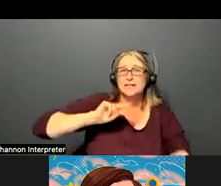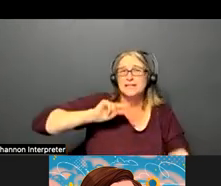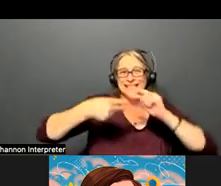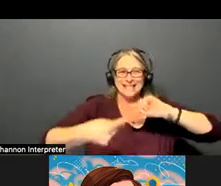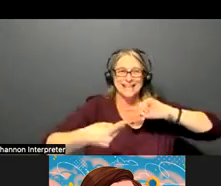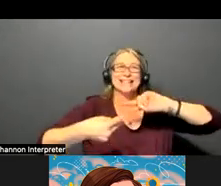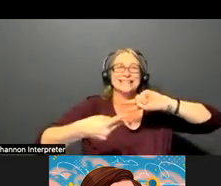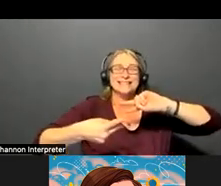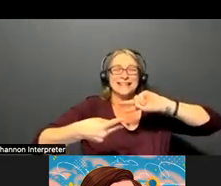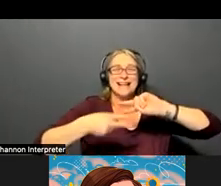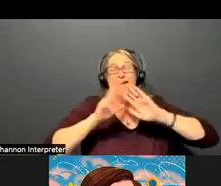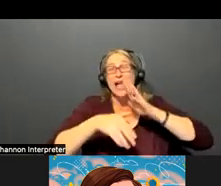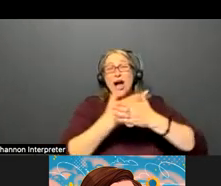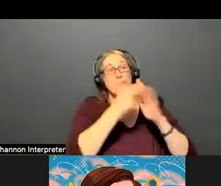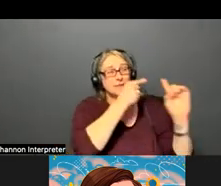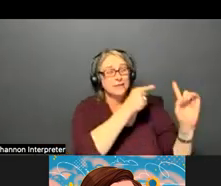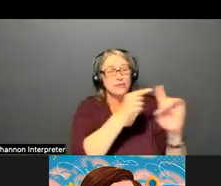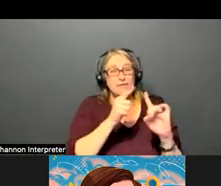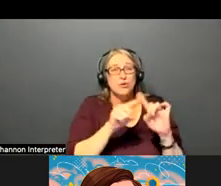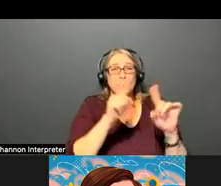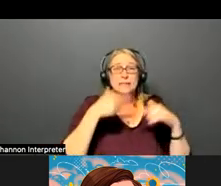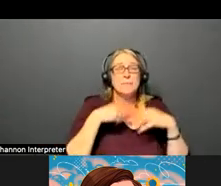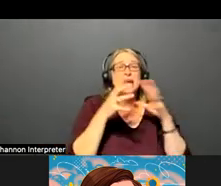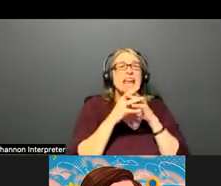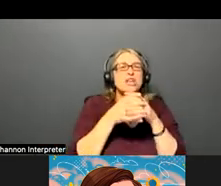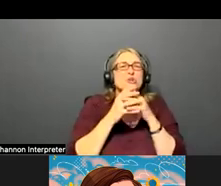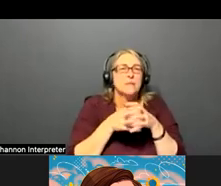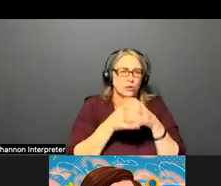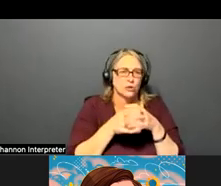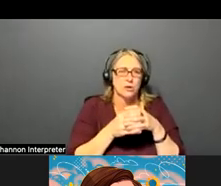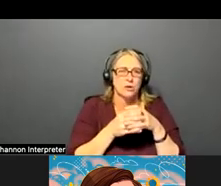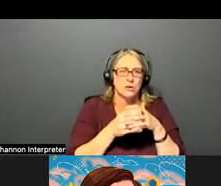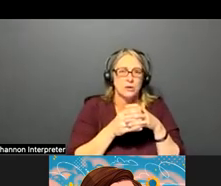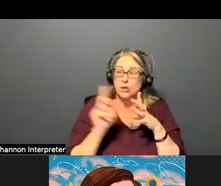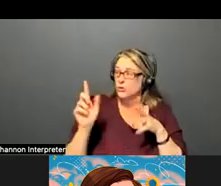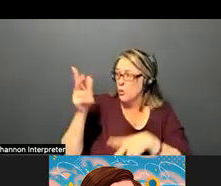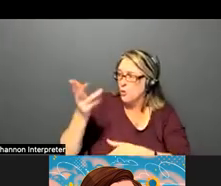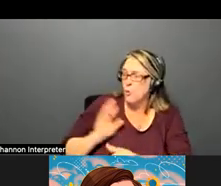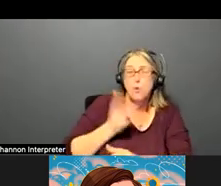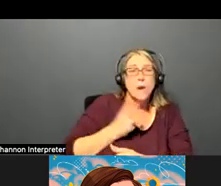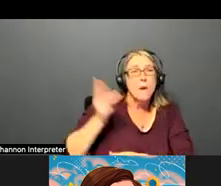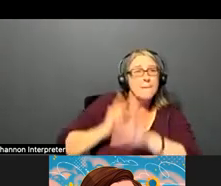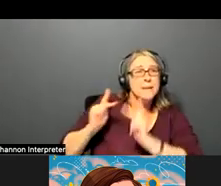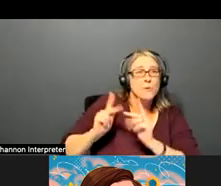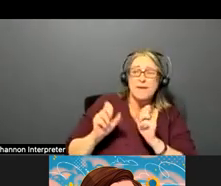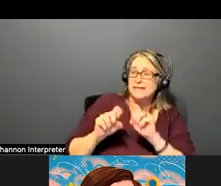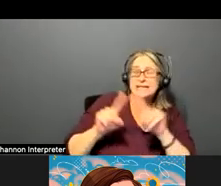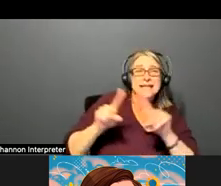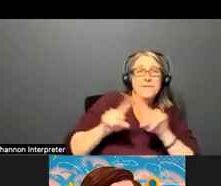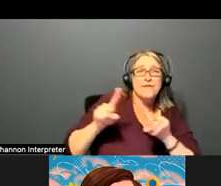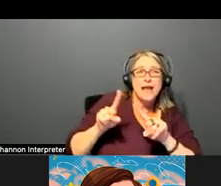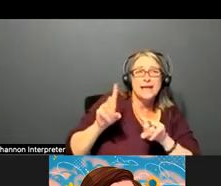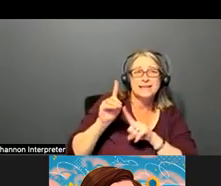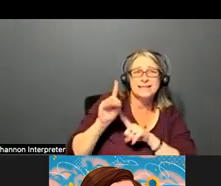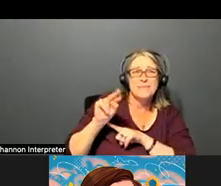that at all points of your life, you'll always be intersectional because we're human beings and we are multidimensional. We never live on